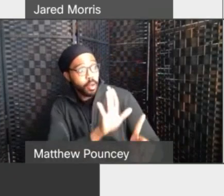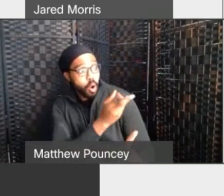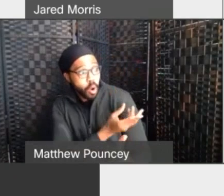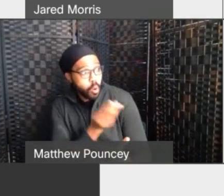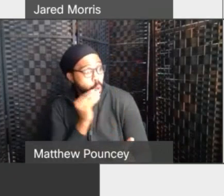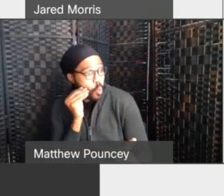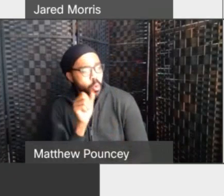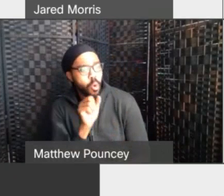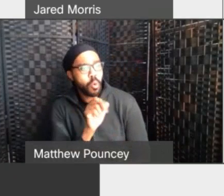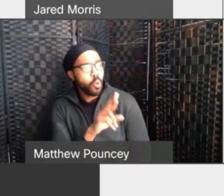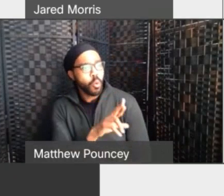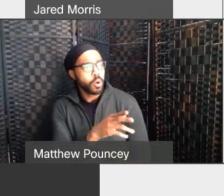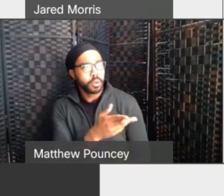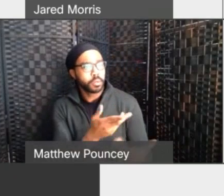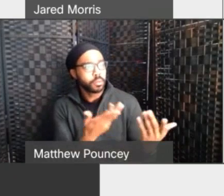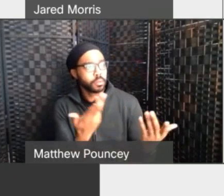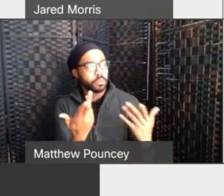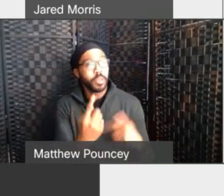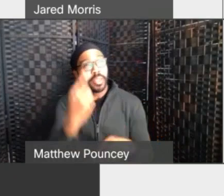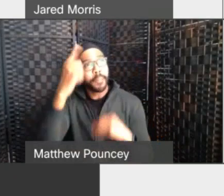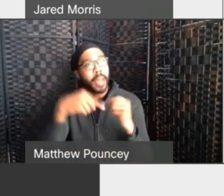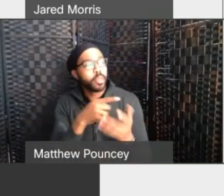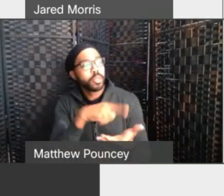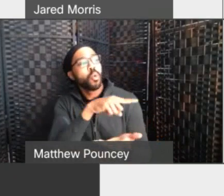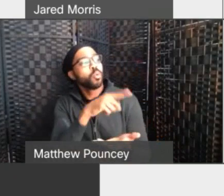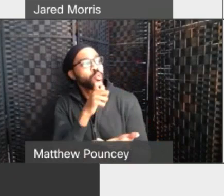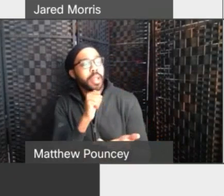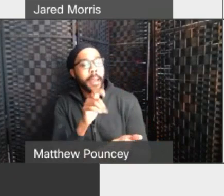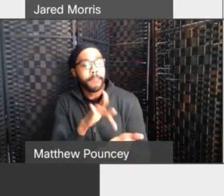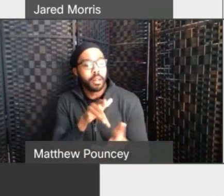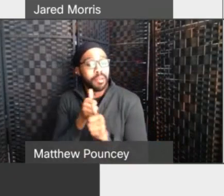thinking about those who are medically non-compliant.